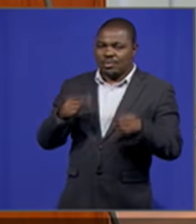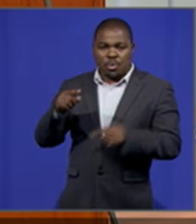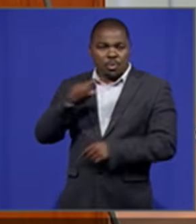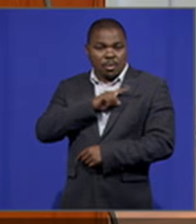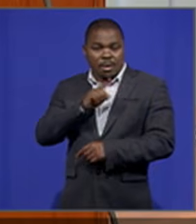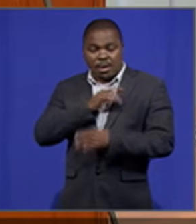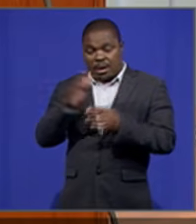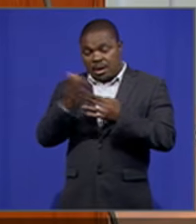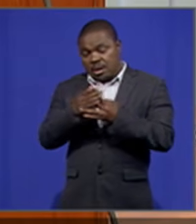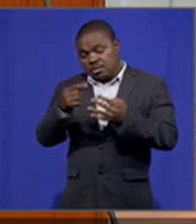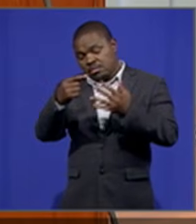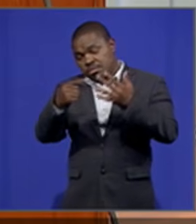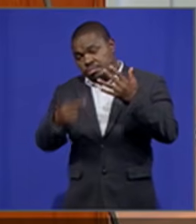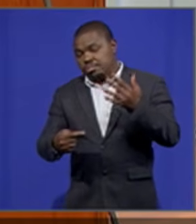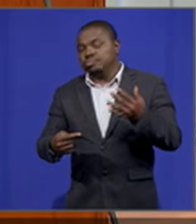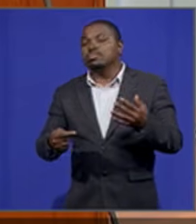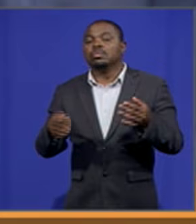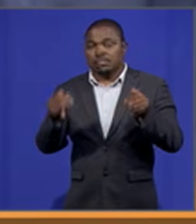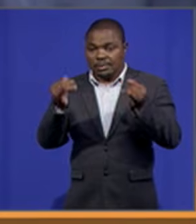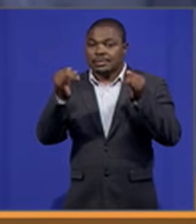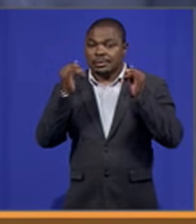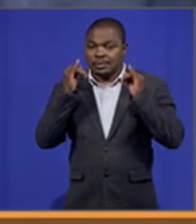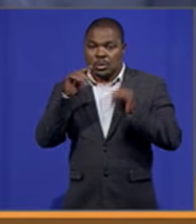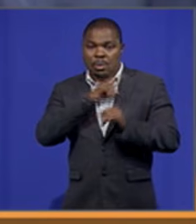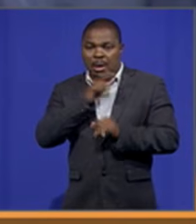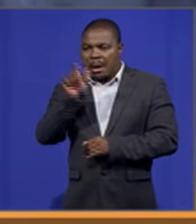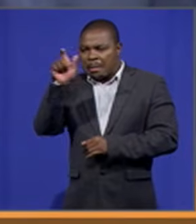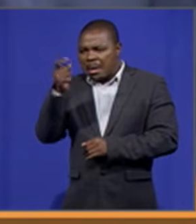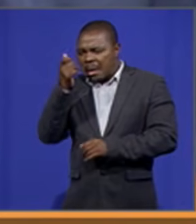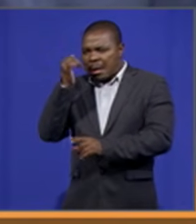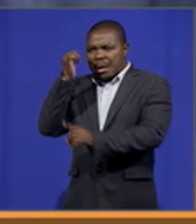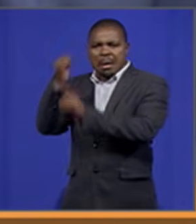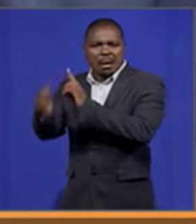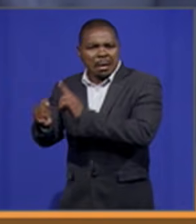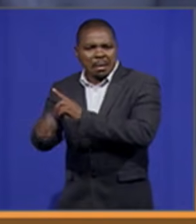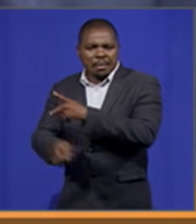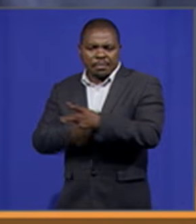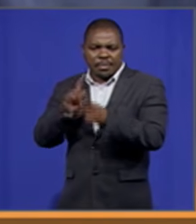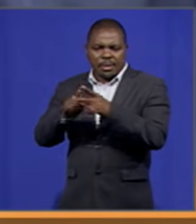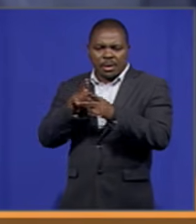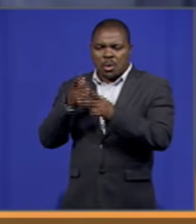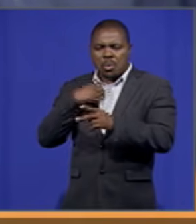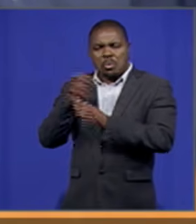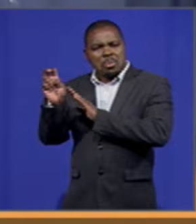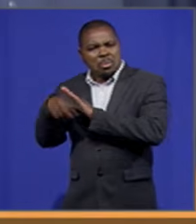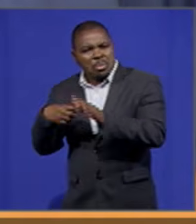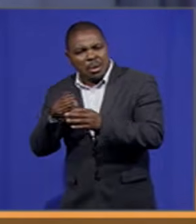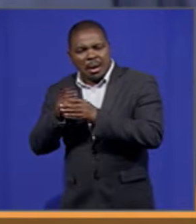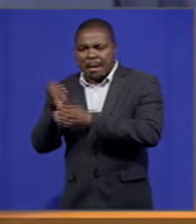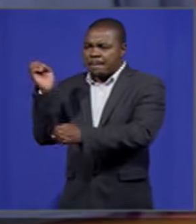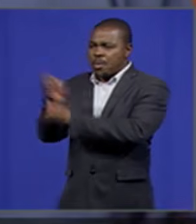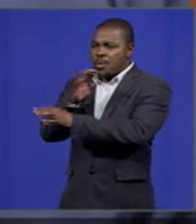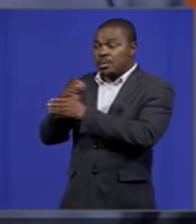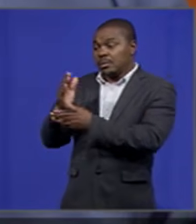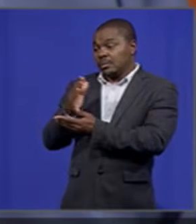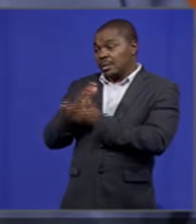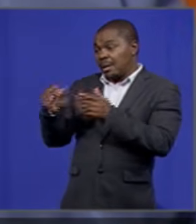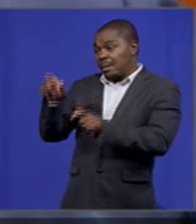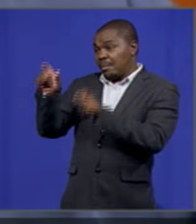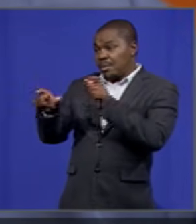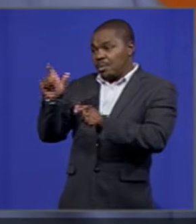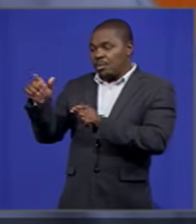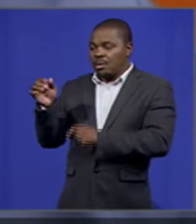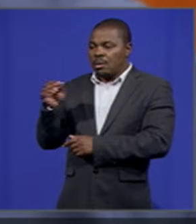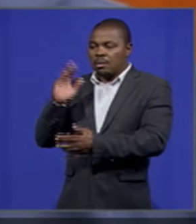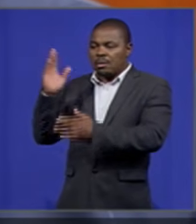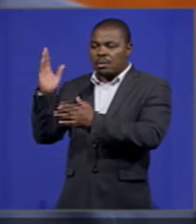yo a lebaneng le yona ke melato ye šoro ya go akaretša maetekelo a polao go hula o e hlamile go betha mo e le gore ba bangwe ba batho ba e le gore ba la ba molatofatša